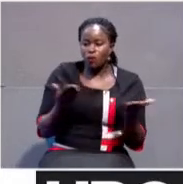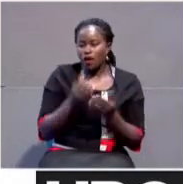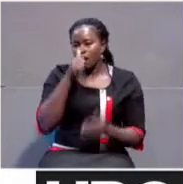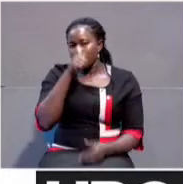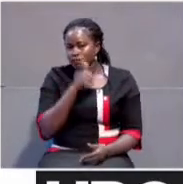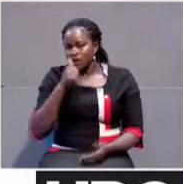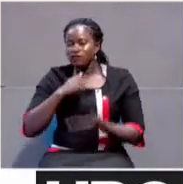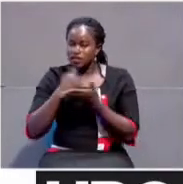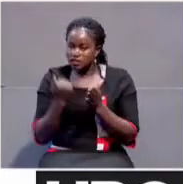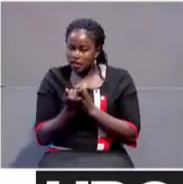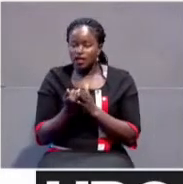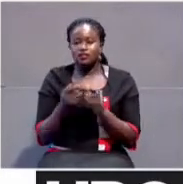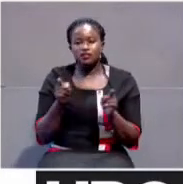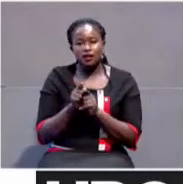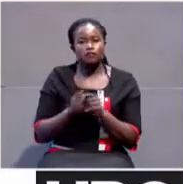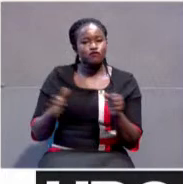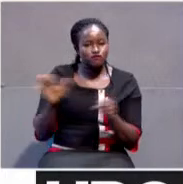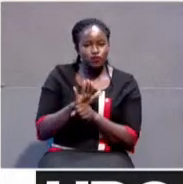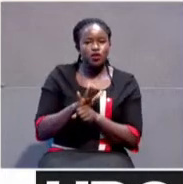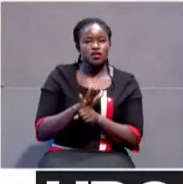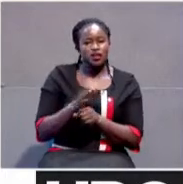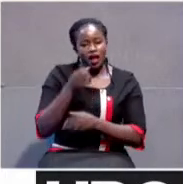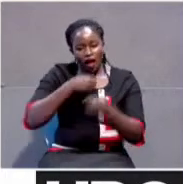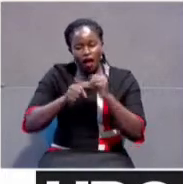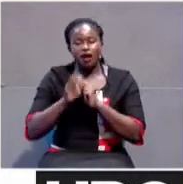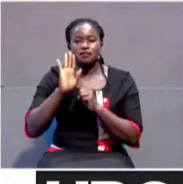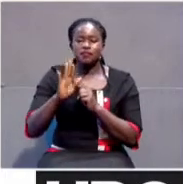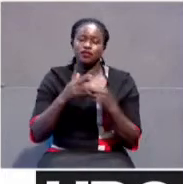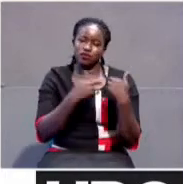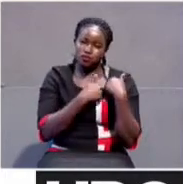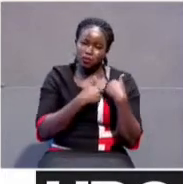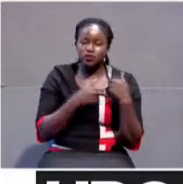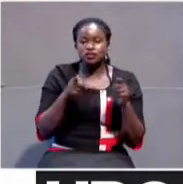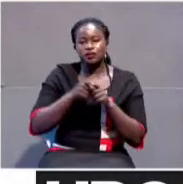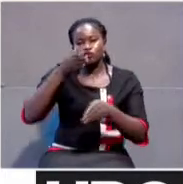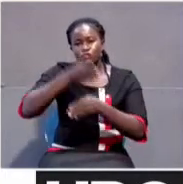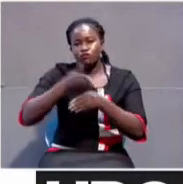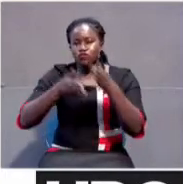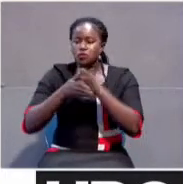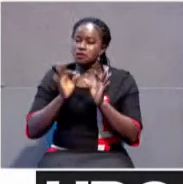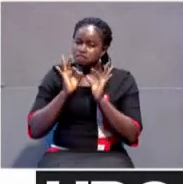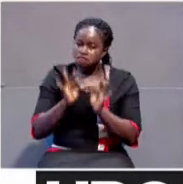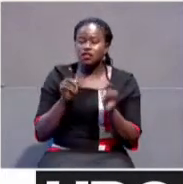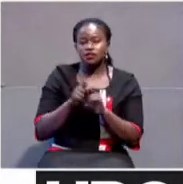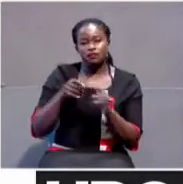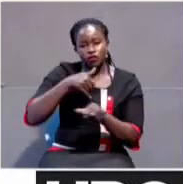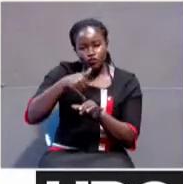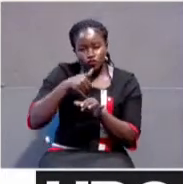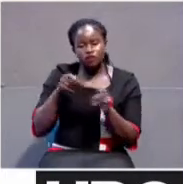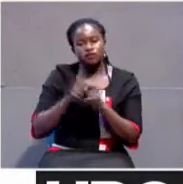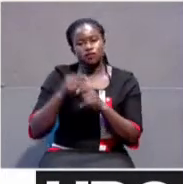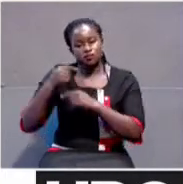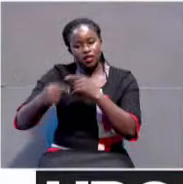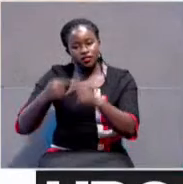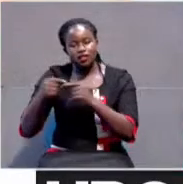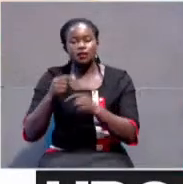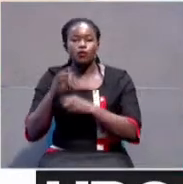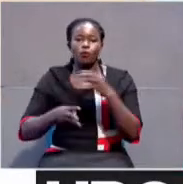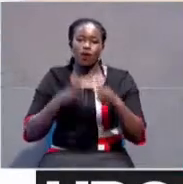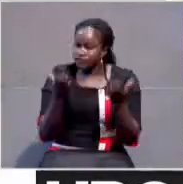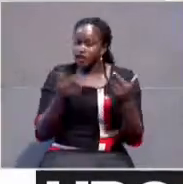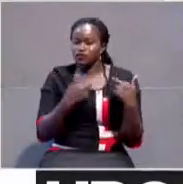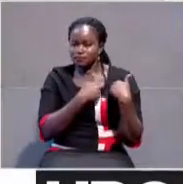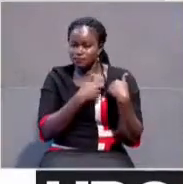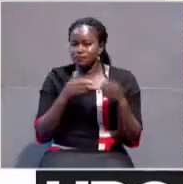would fully play its part in building a more equitable, inclusive, and sustainable world. The